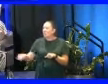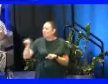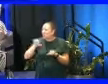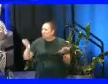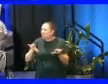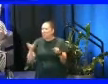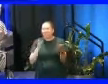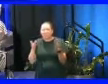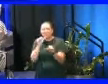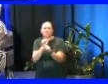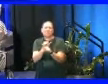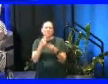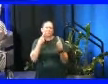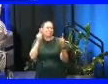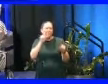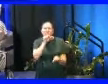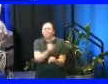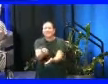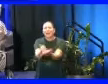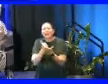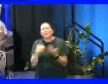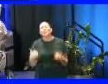in service work, it works because it helped me.